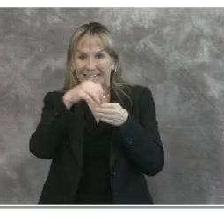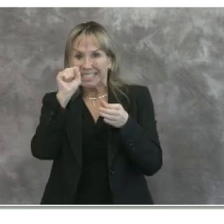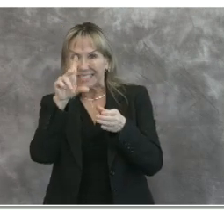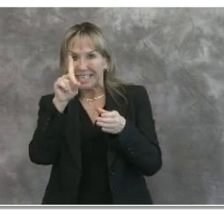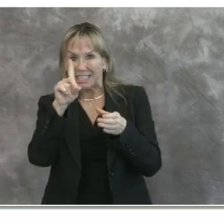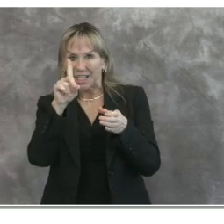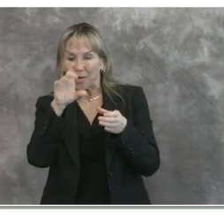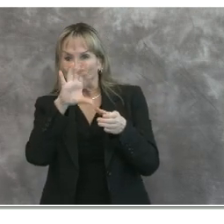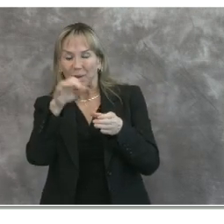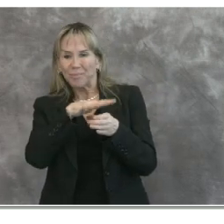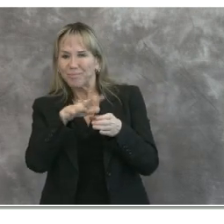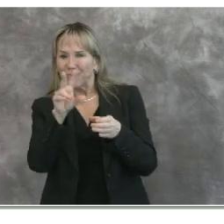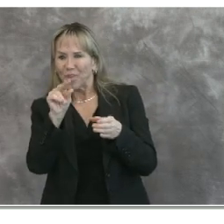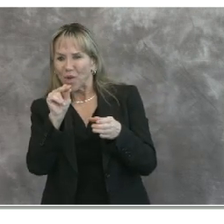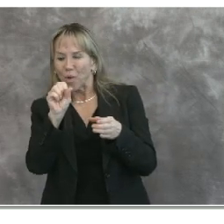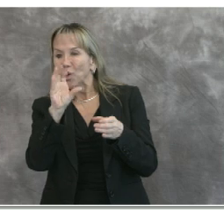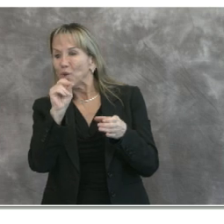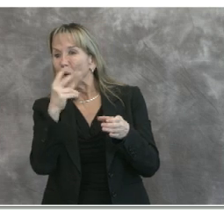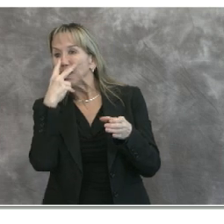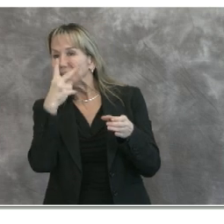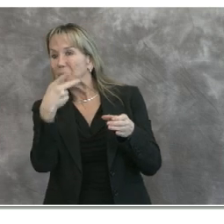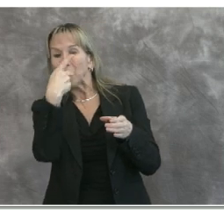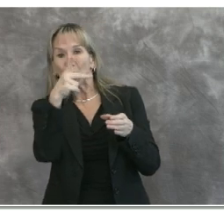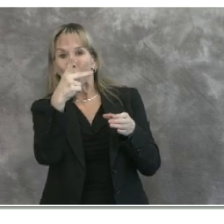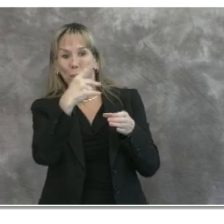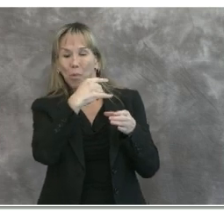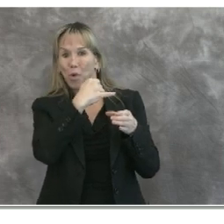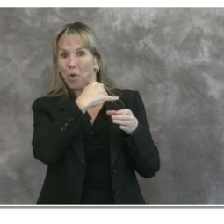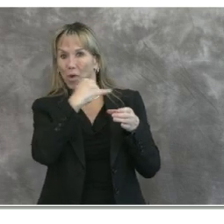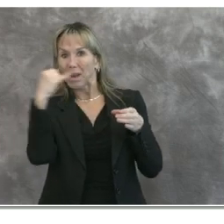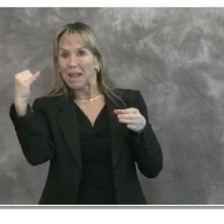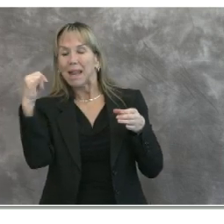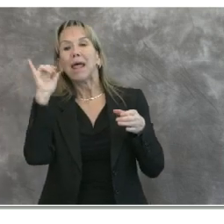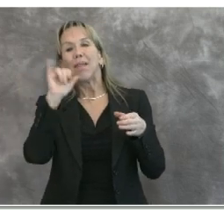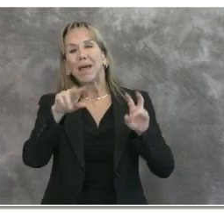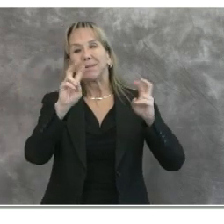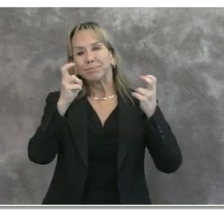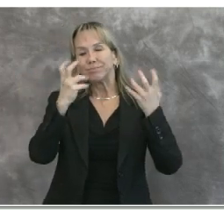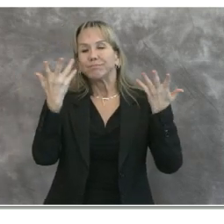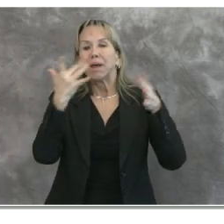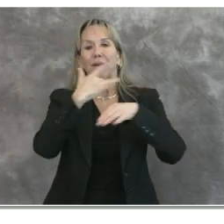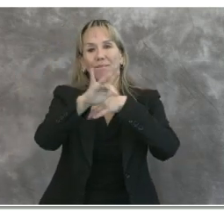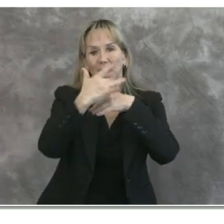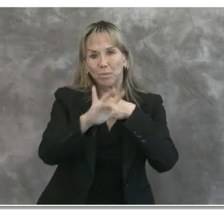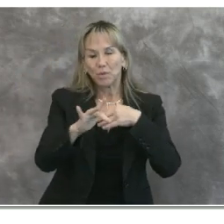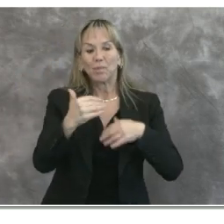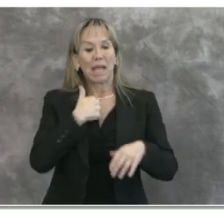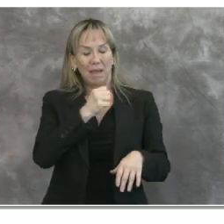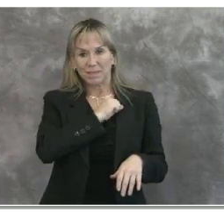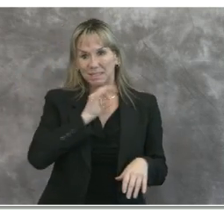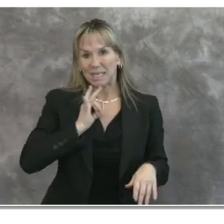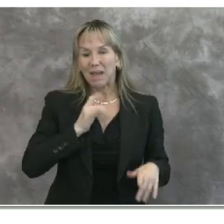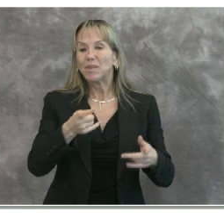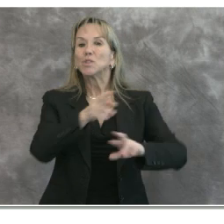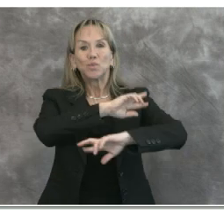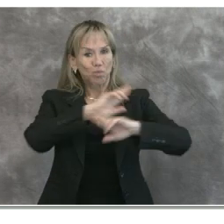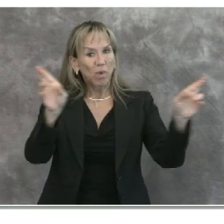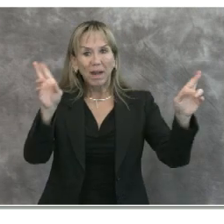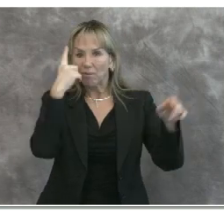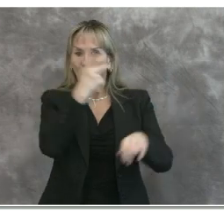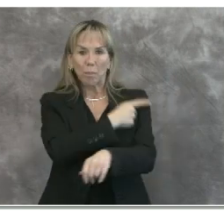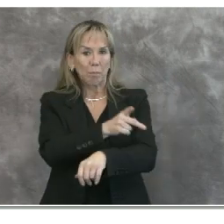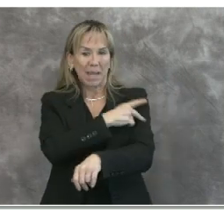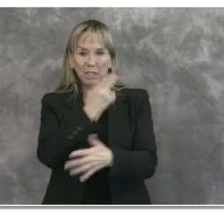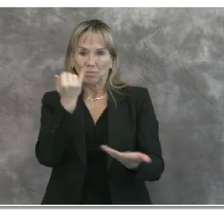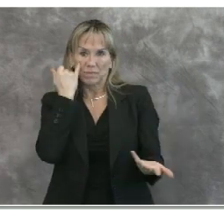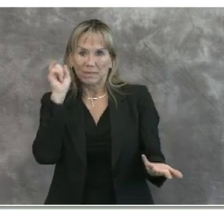the purple line you see there, which is current bed capacity. Those are beds that are available, that are staffed, that are equipped, that are ready for